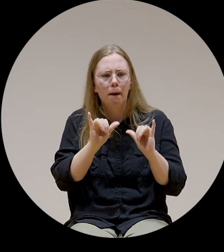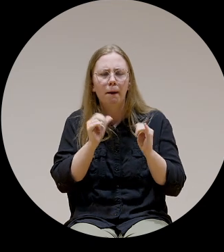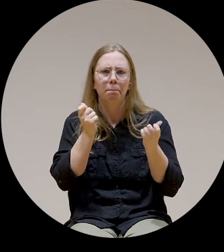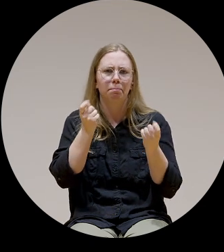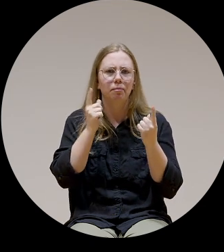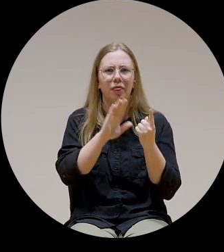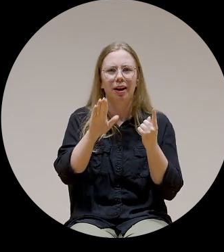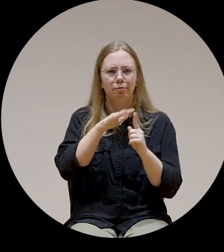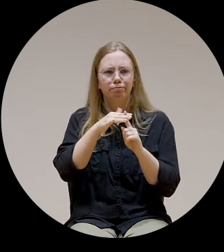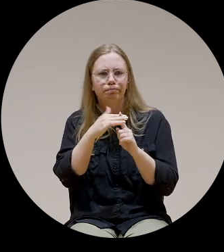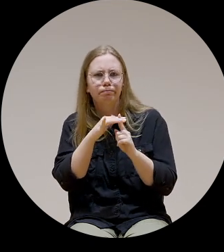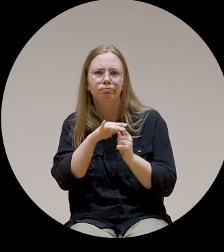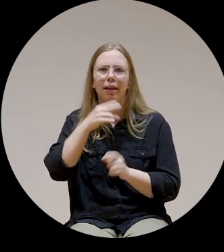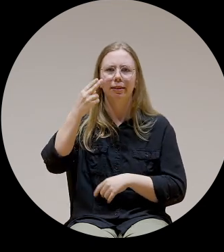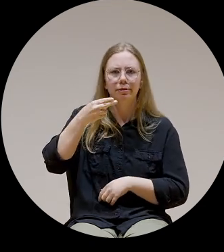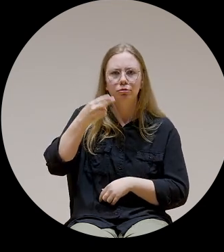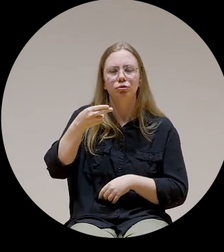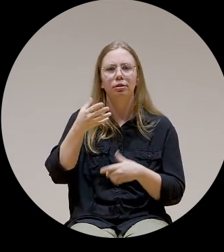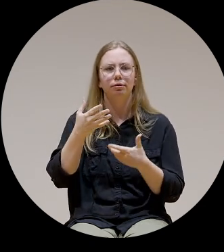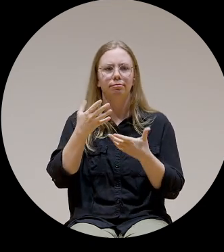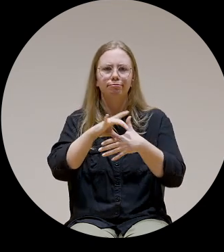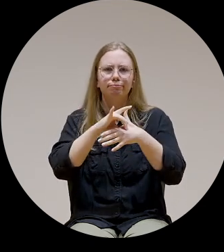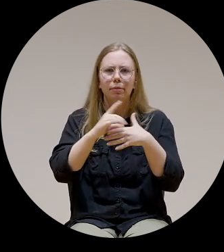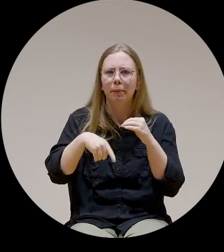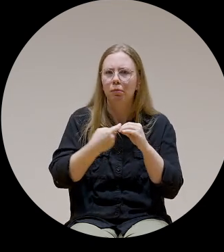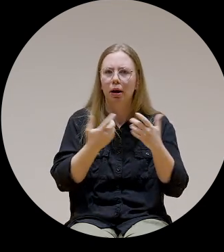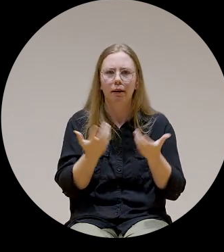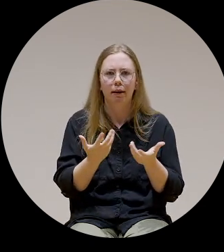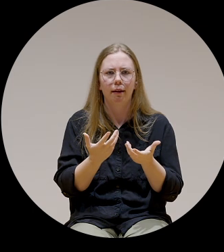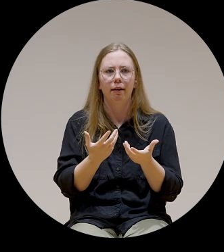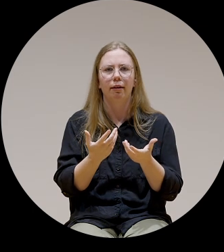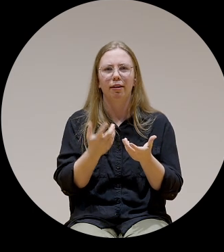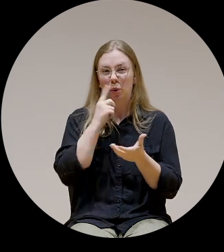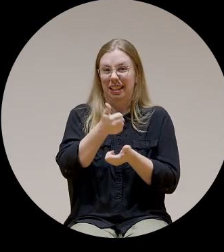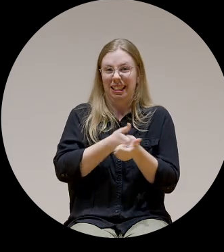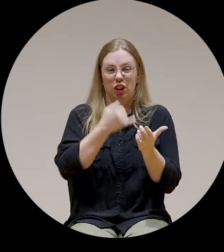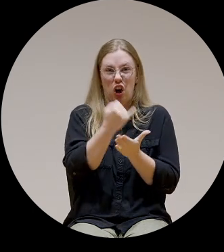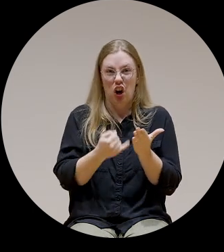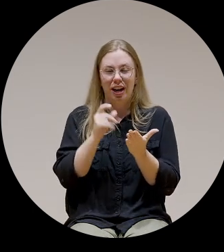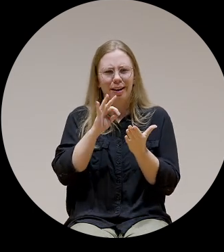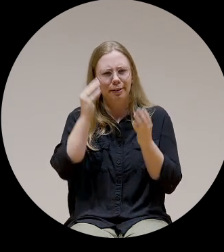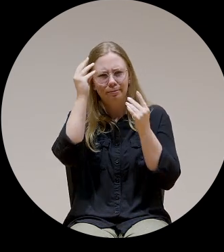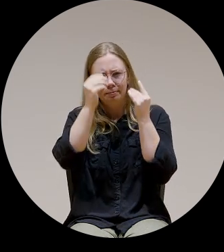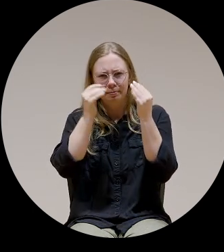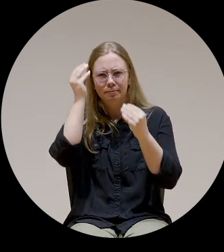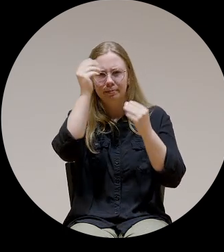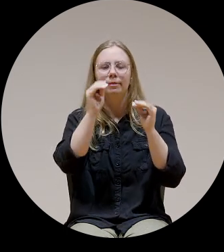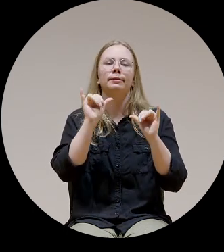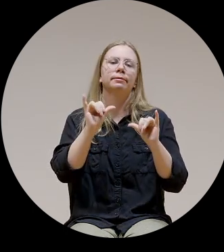subject matter and the history of what is being illustrated in each of these works, I think the more you'll come to see